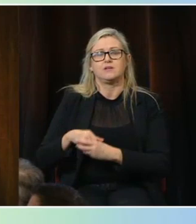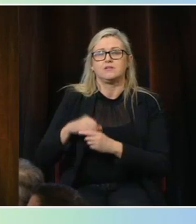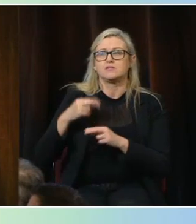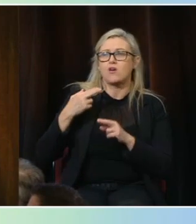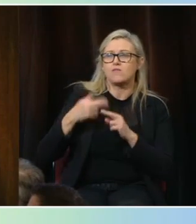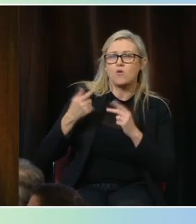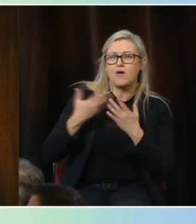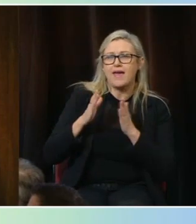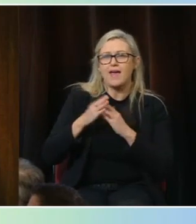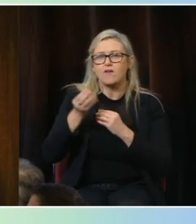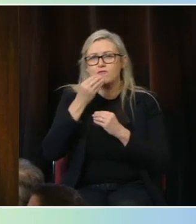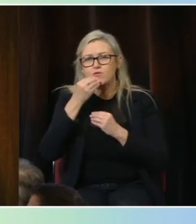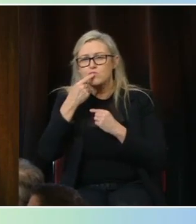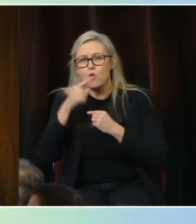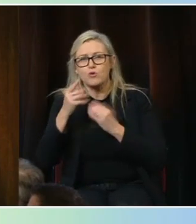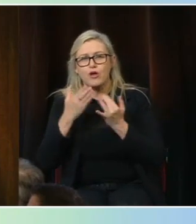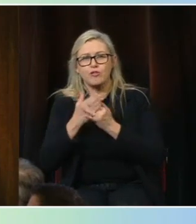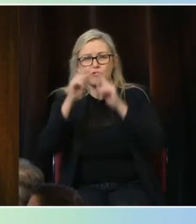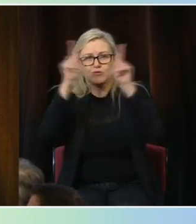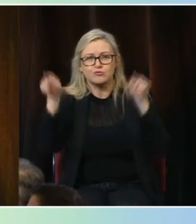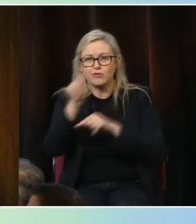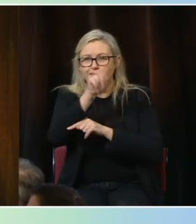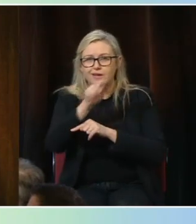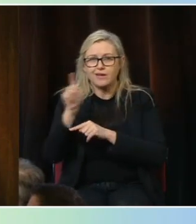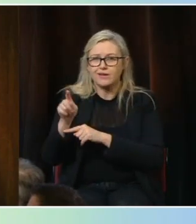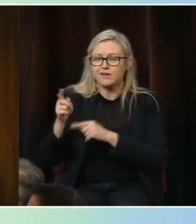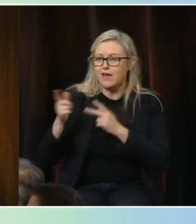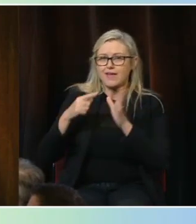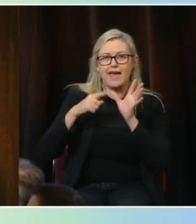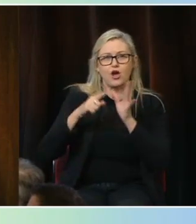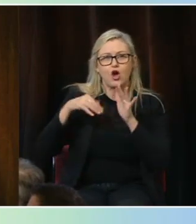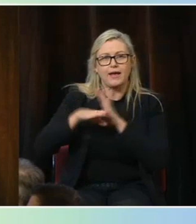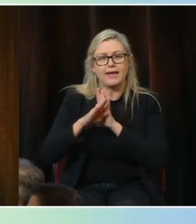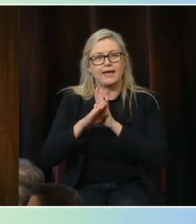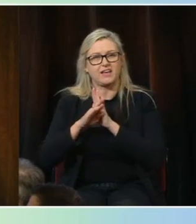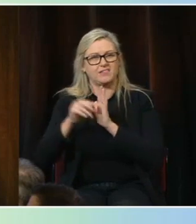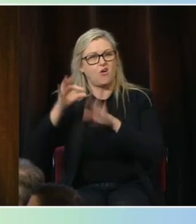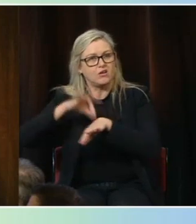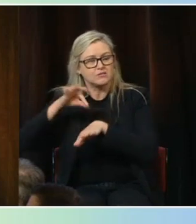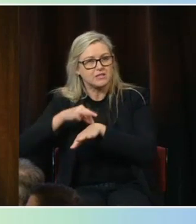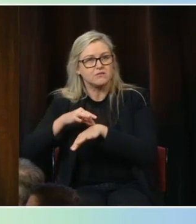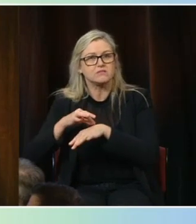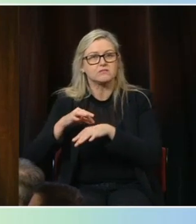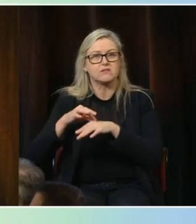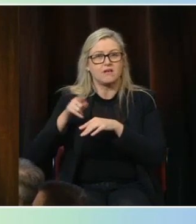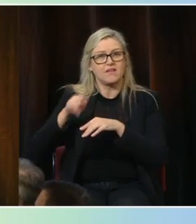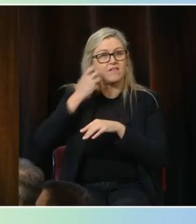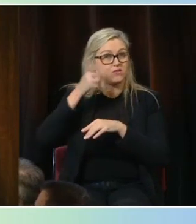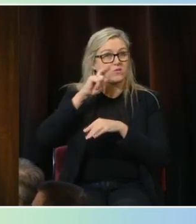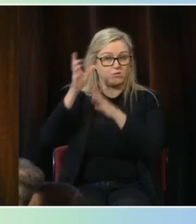bars to AI algorithms to prioritize scarce emergency room resources the use case of these technologies will continue to